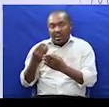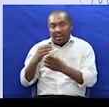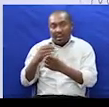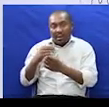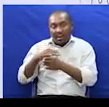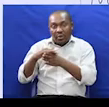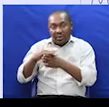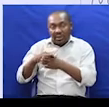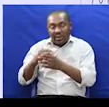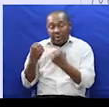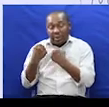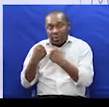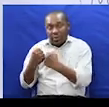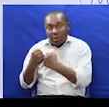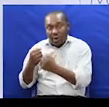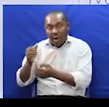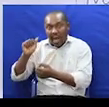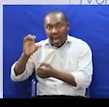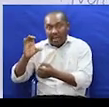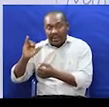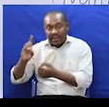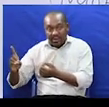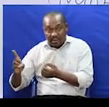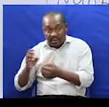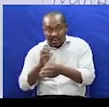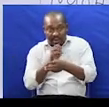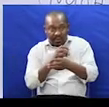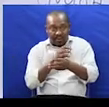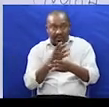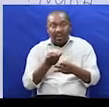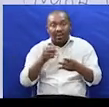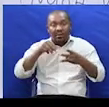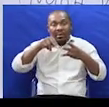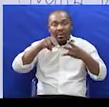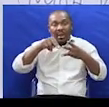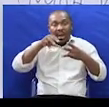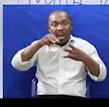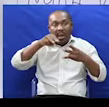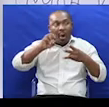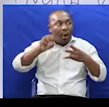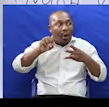What is the favorable indicator? The answer will be methyl orange.